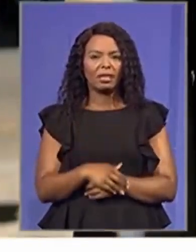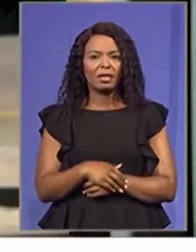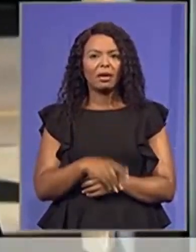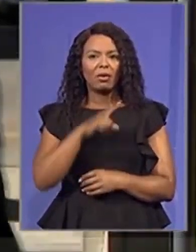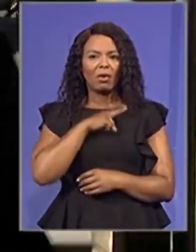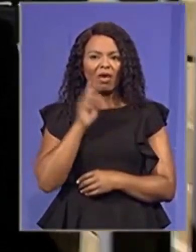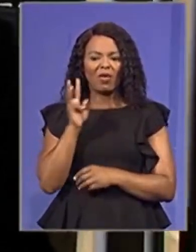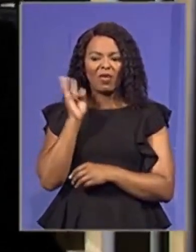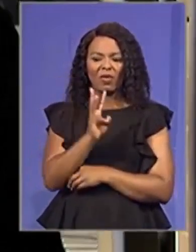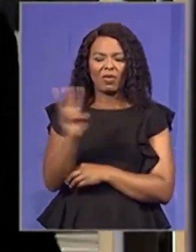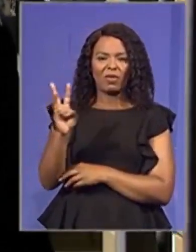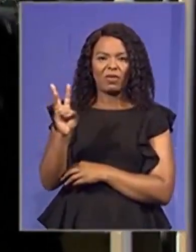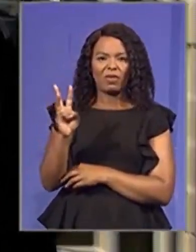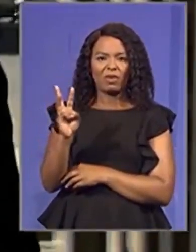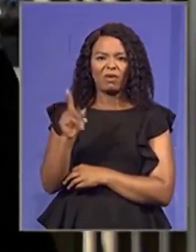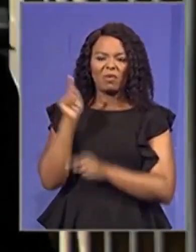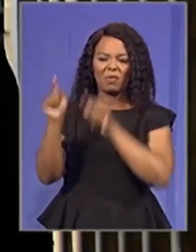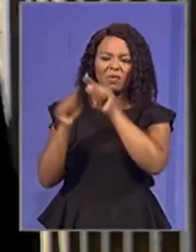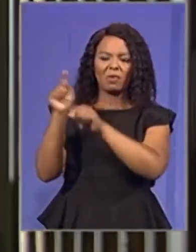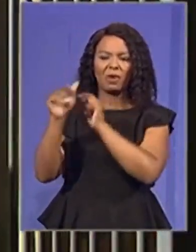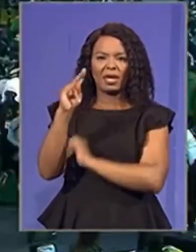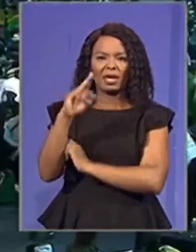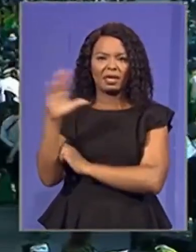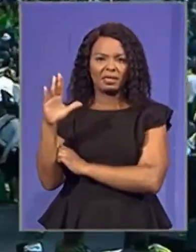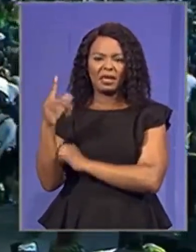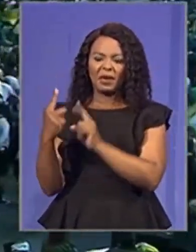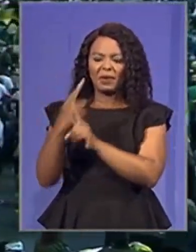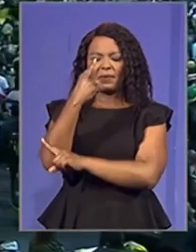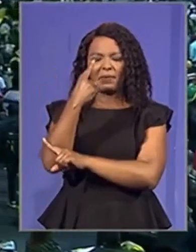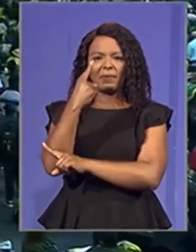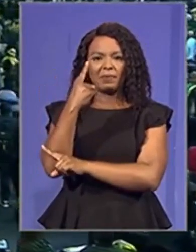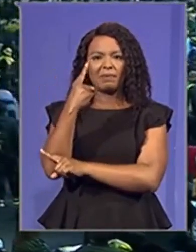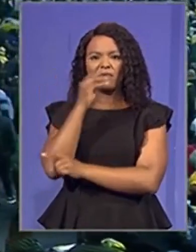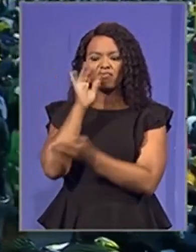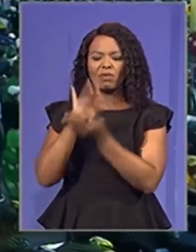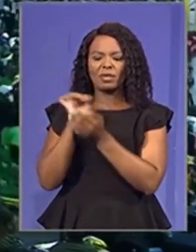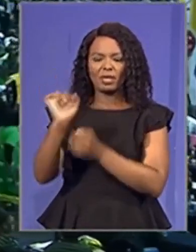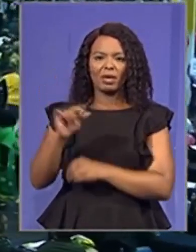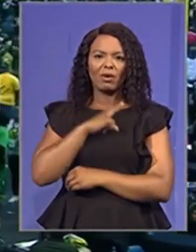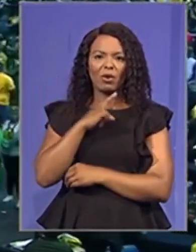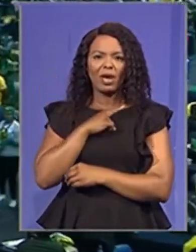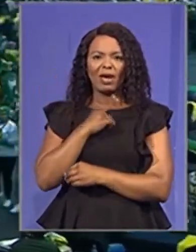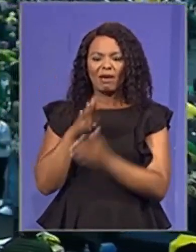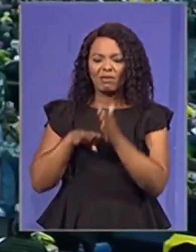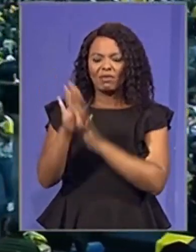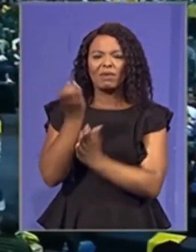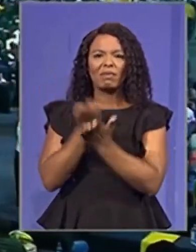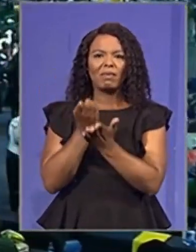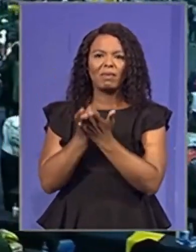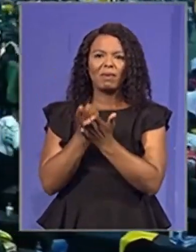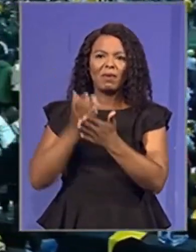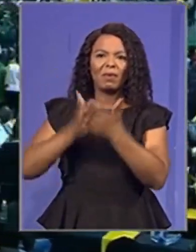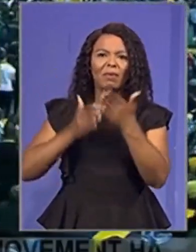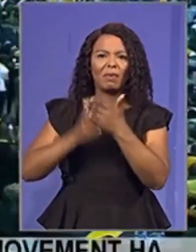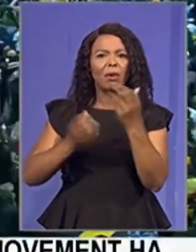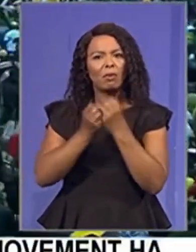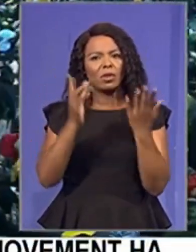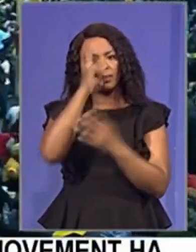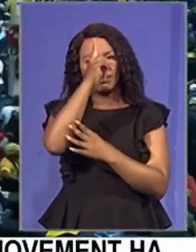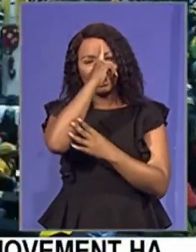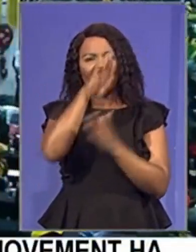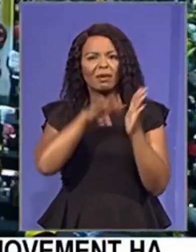ka hore e lahlile maikemisetso a yona a motheo. Ore ANC e hlwele ho ntlafatsa moruo ho boholo wa batho ba baso le ho hloleha